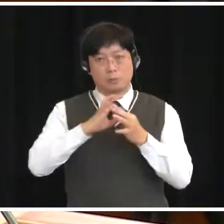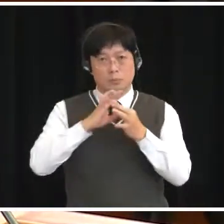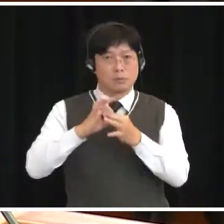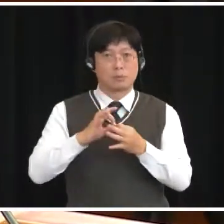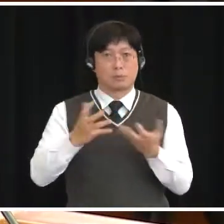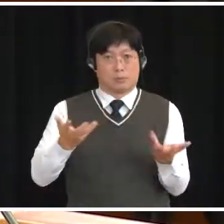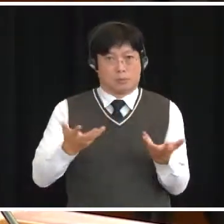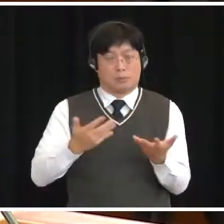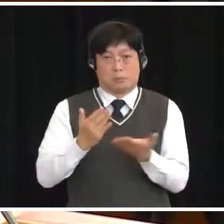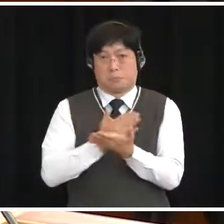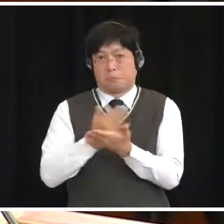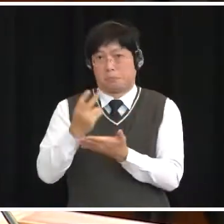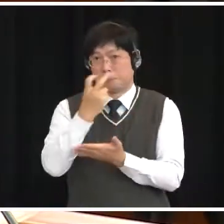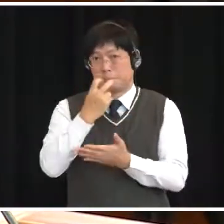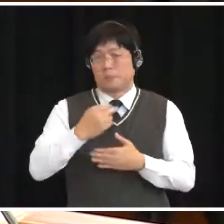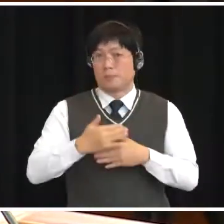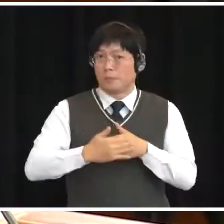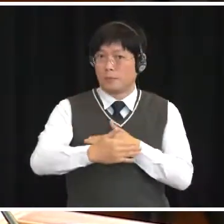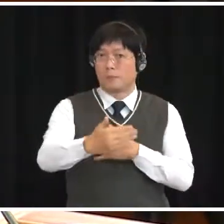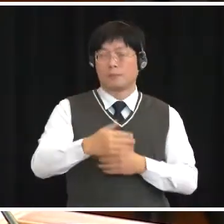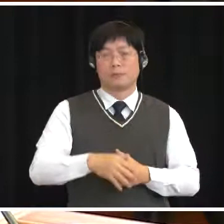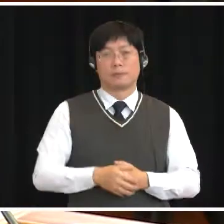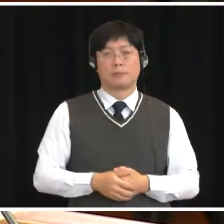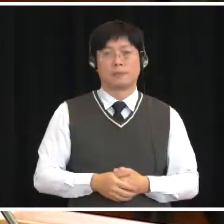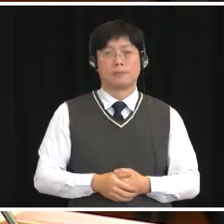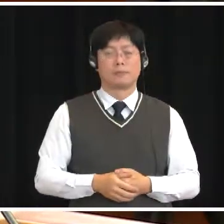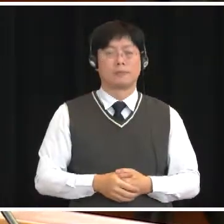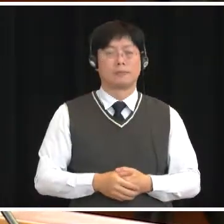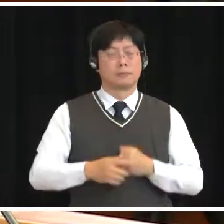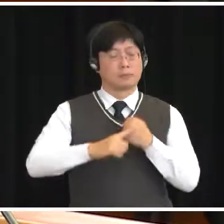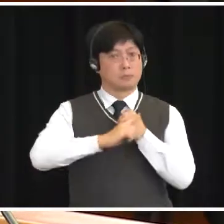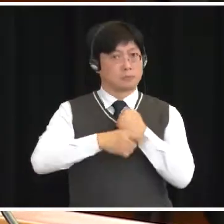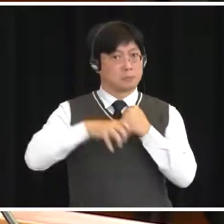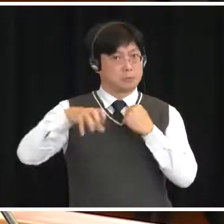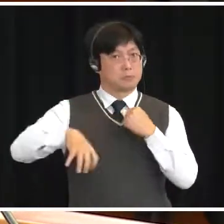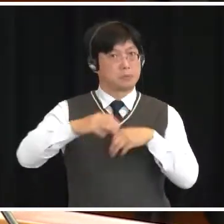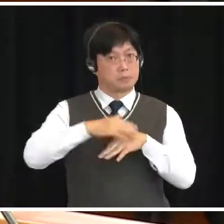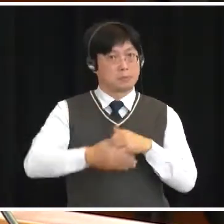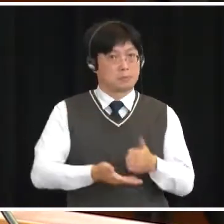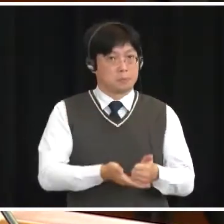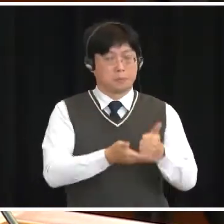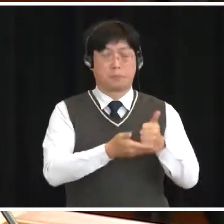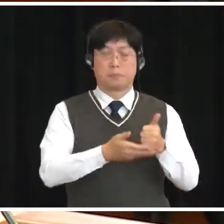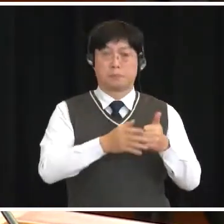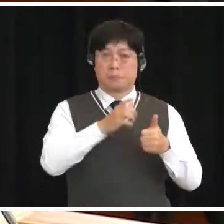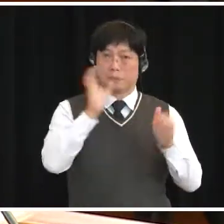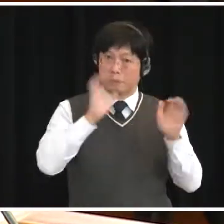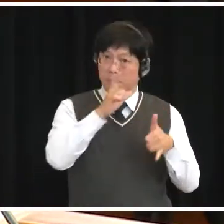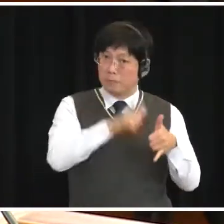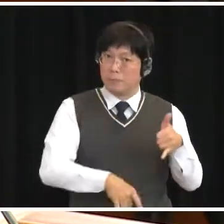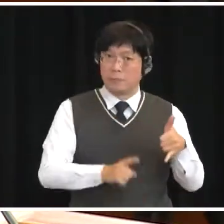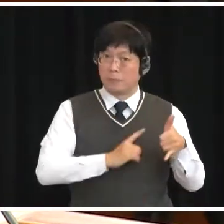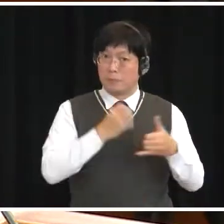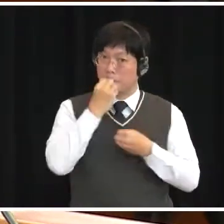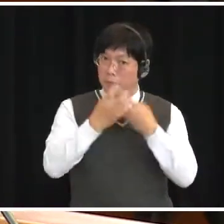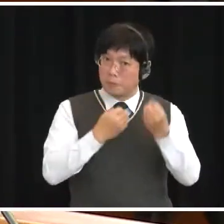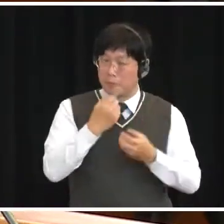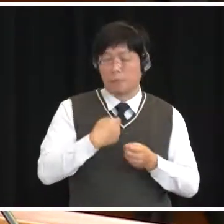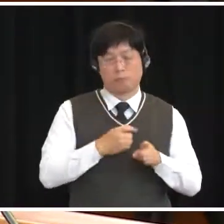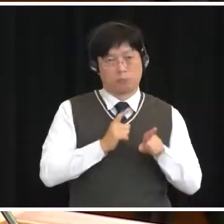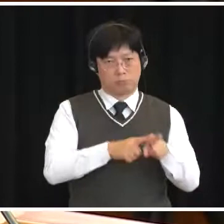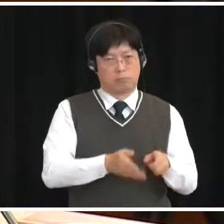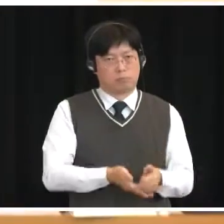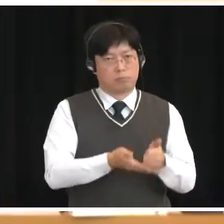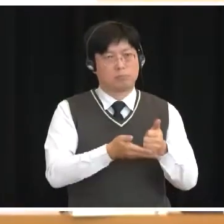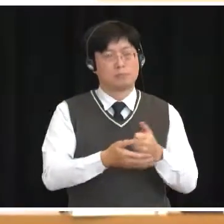when we deal with cases that are associated with children, courts respect